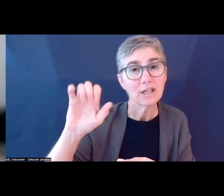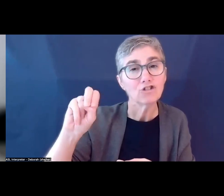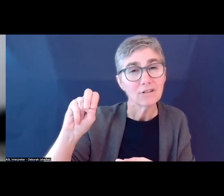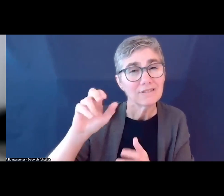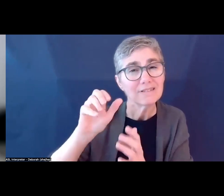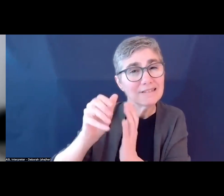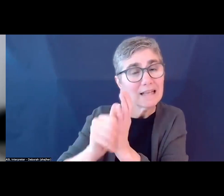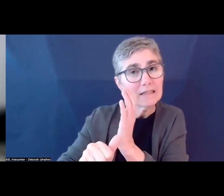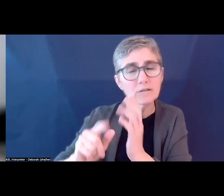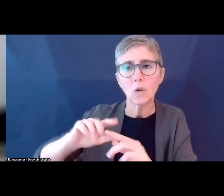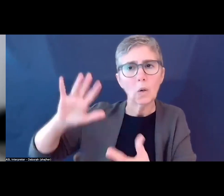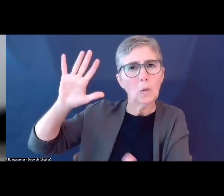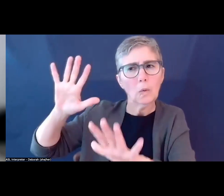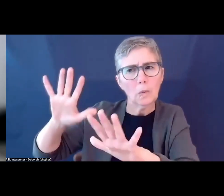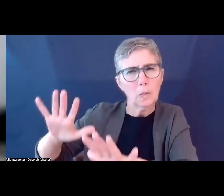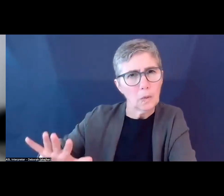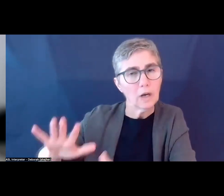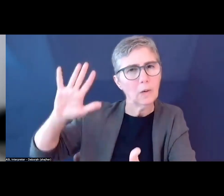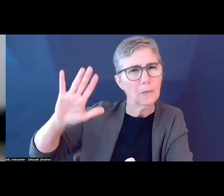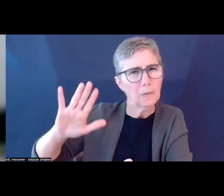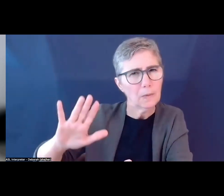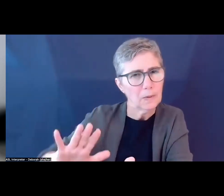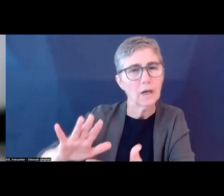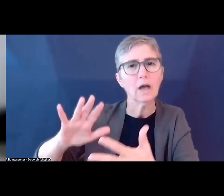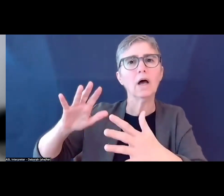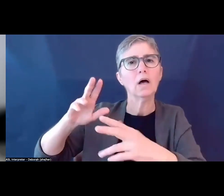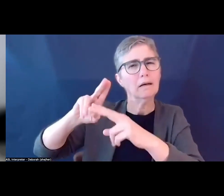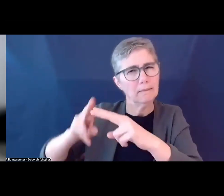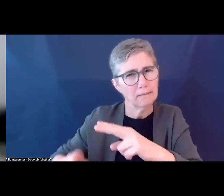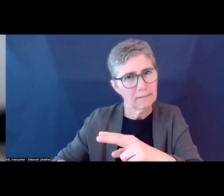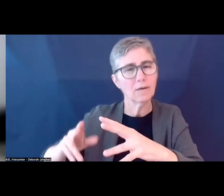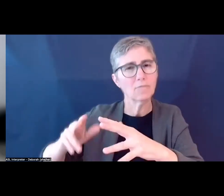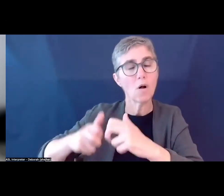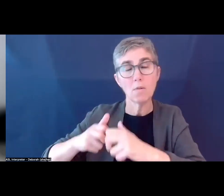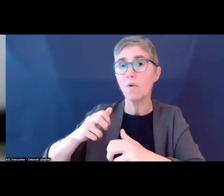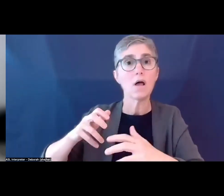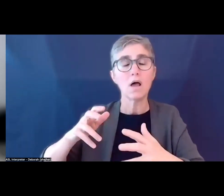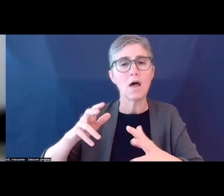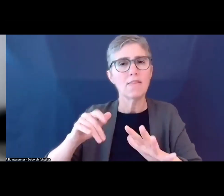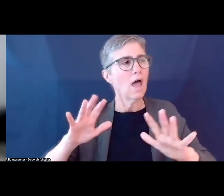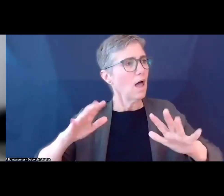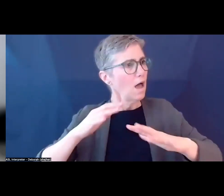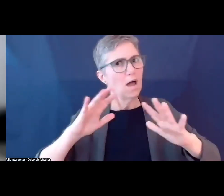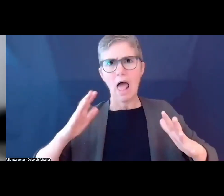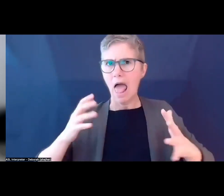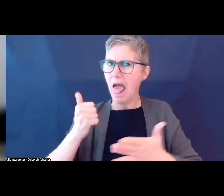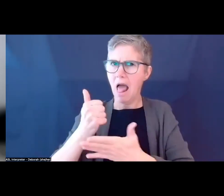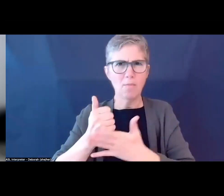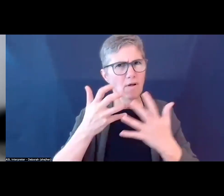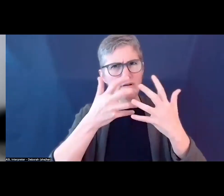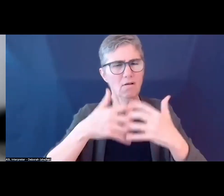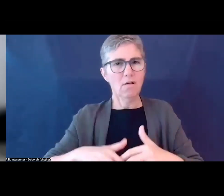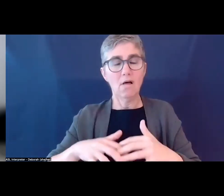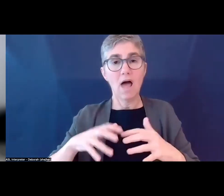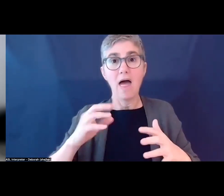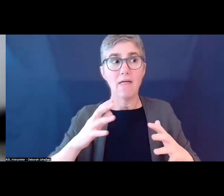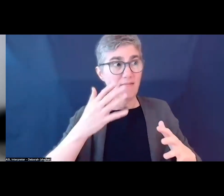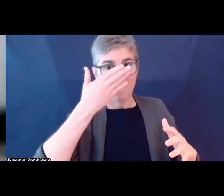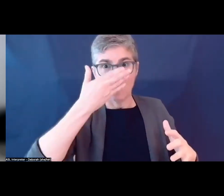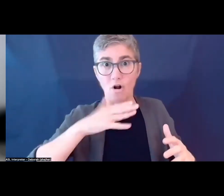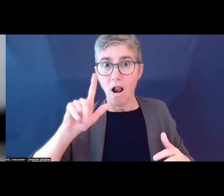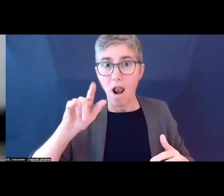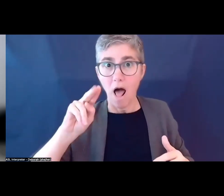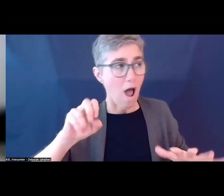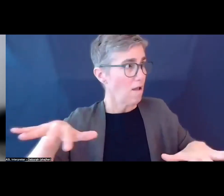using the DBT skills and just gathering, making sure that the frontliners have